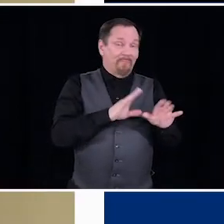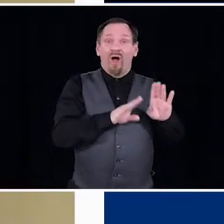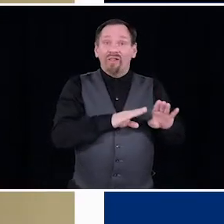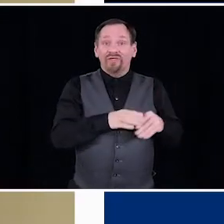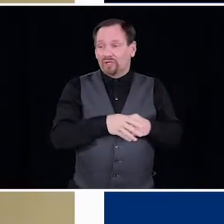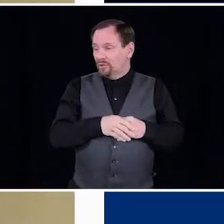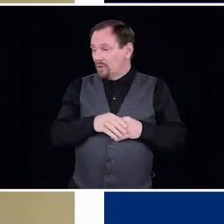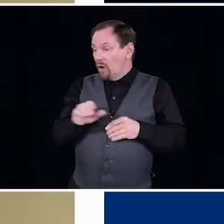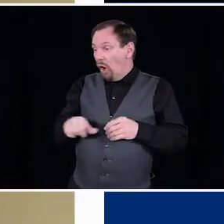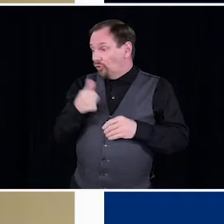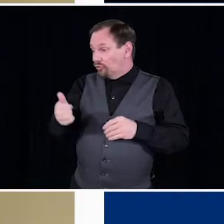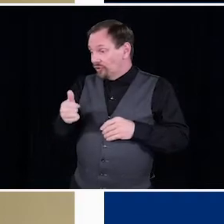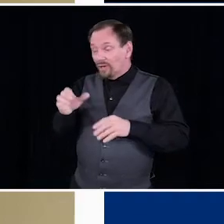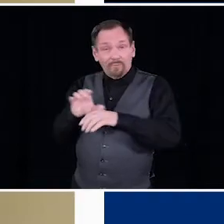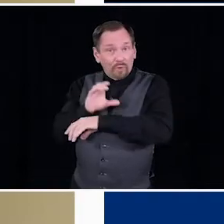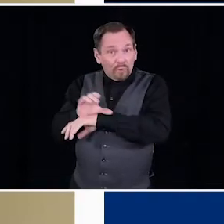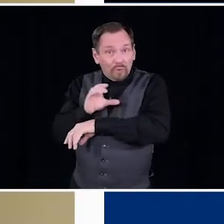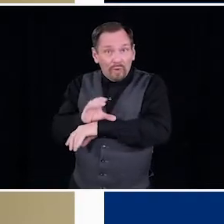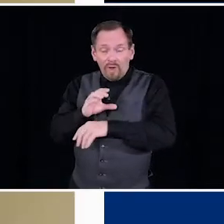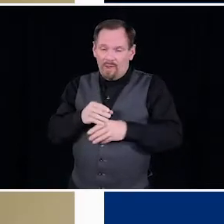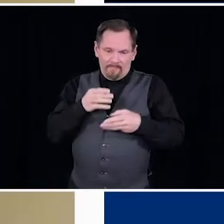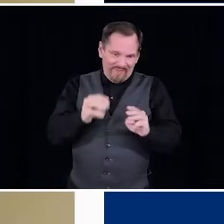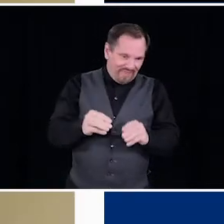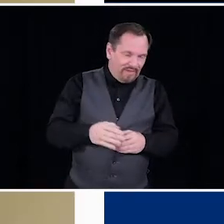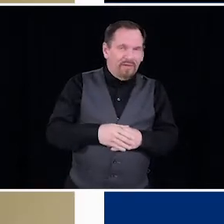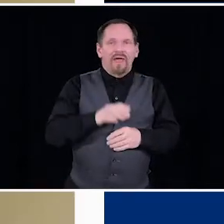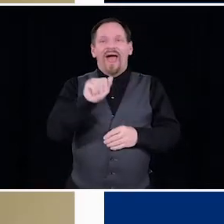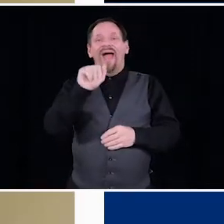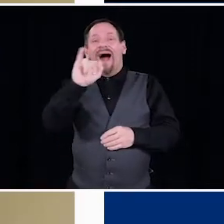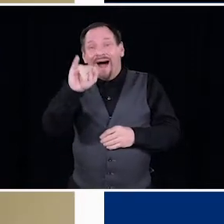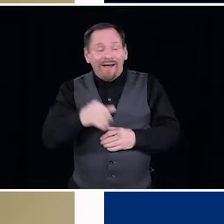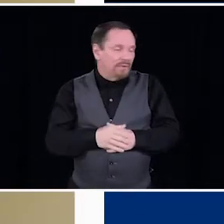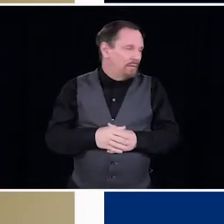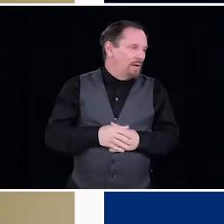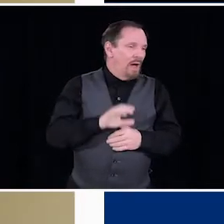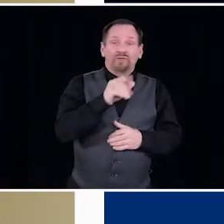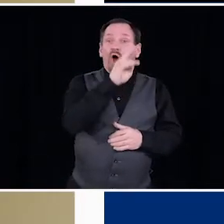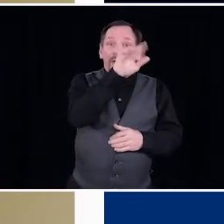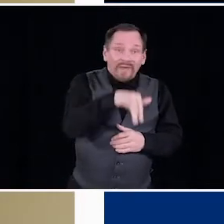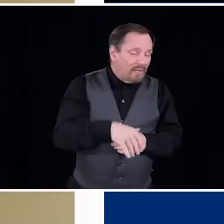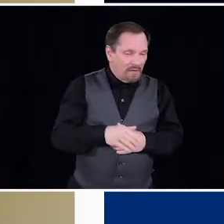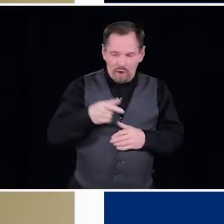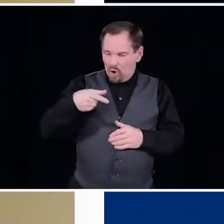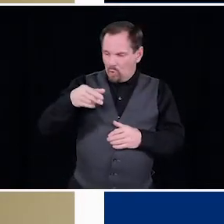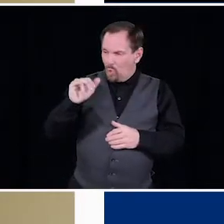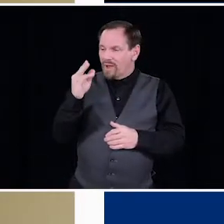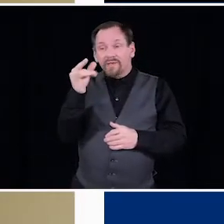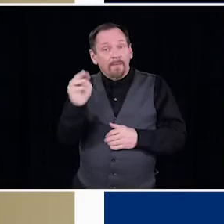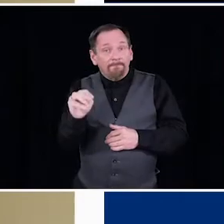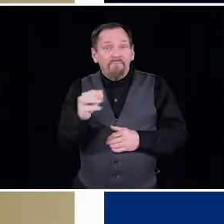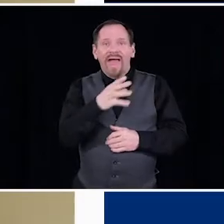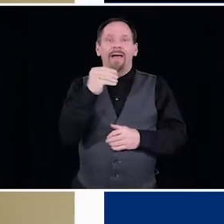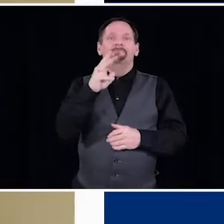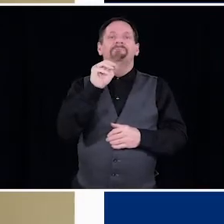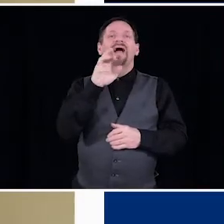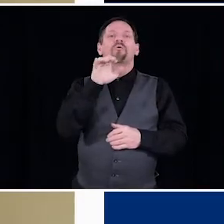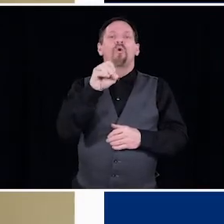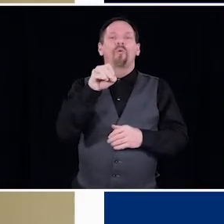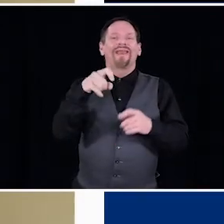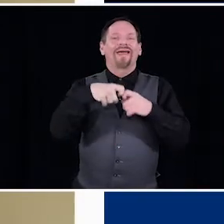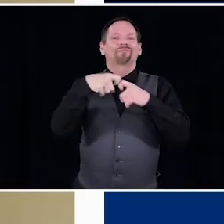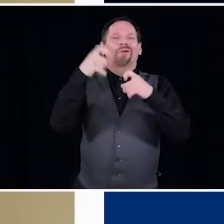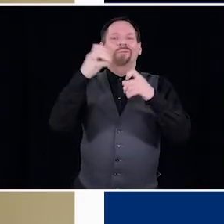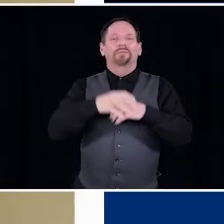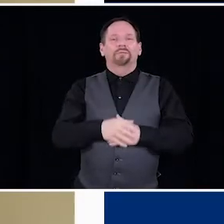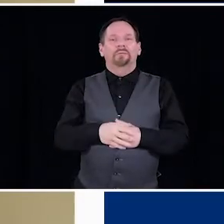biology, alternate computing, methodologies, artificial intelligence, autonomy, quantum, and